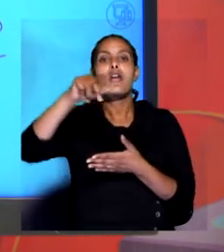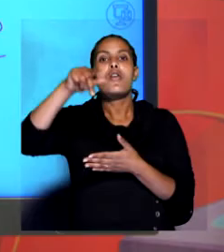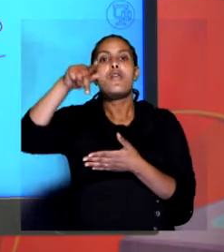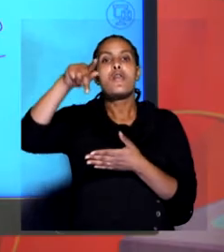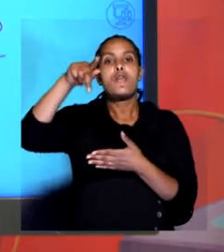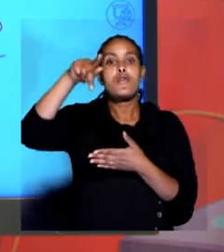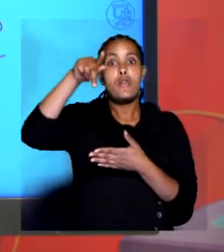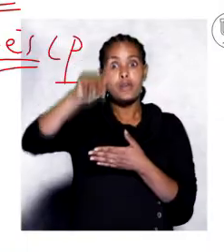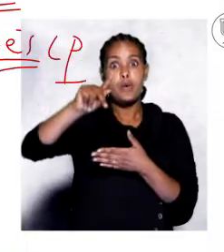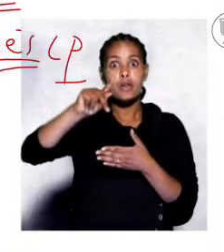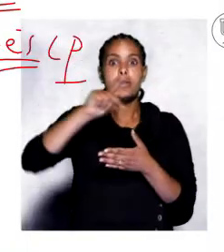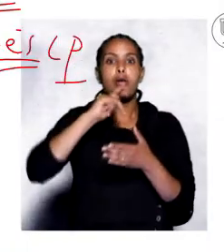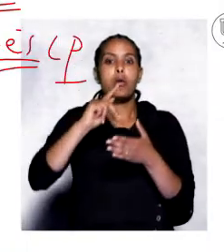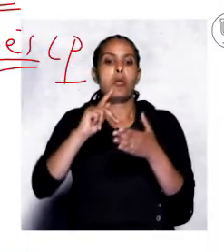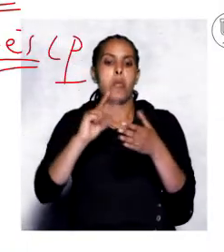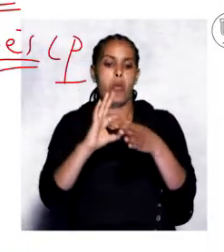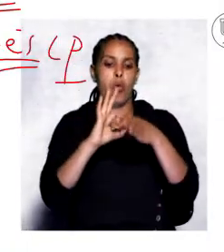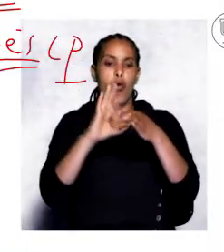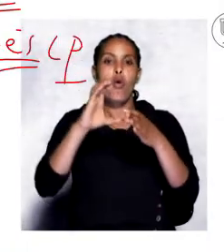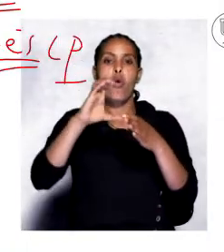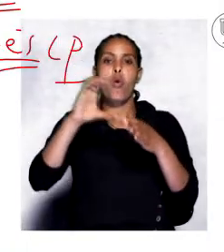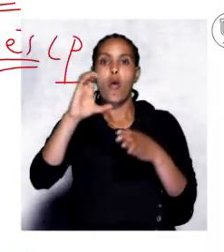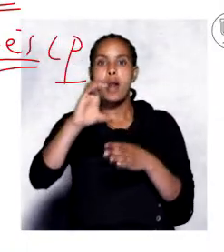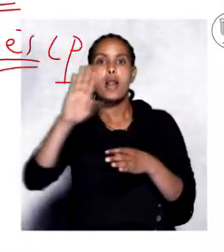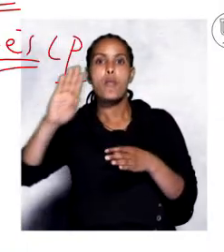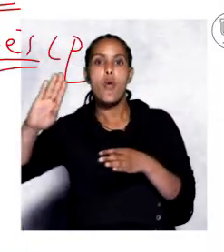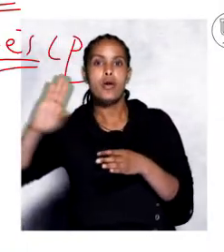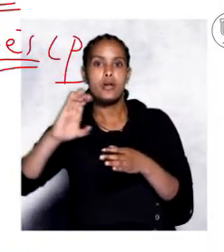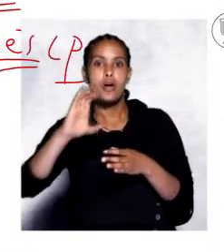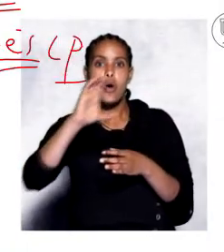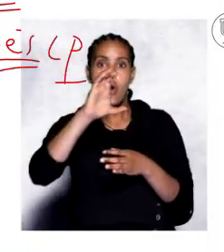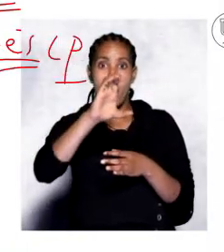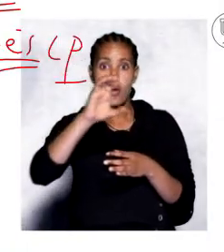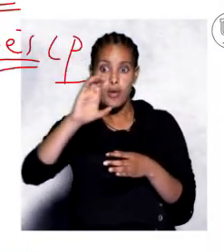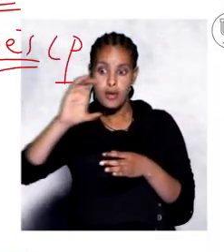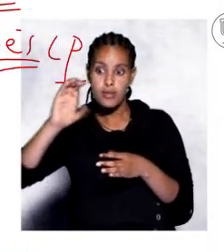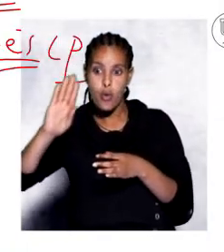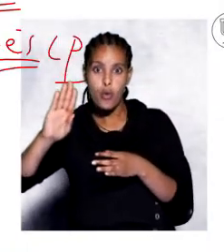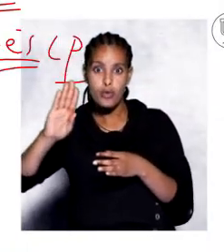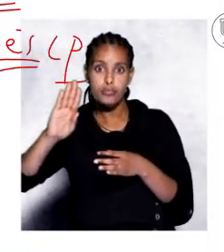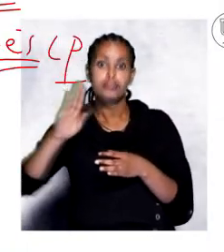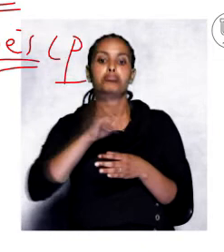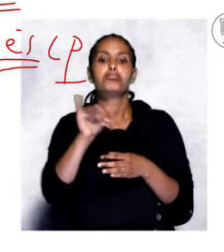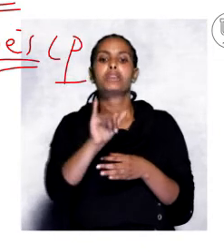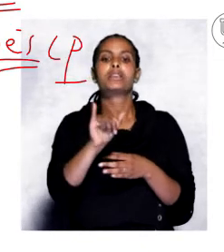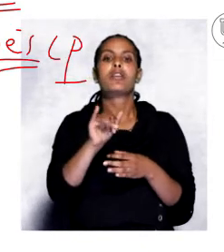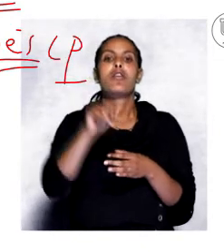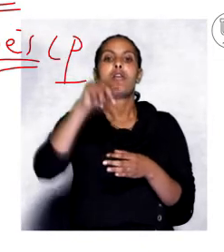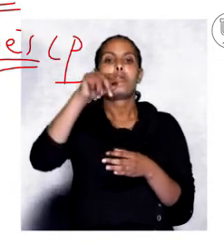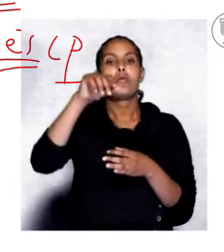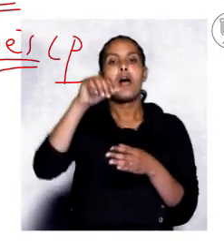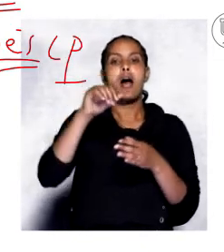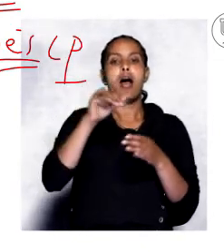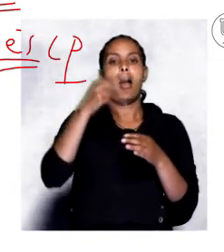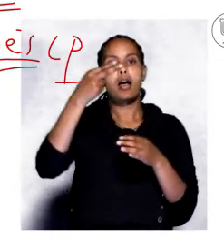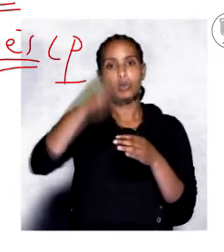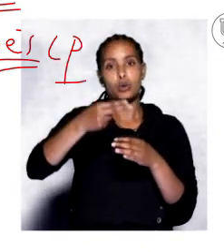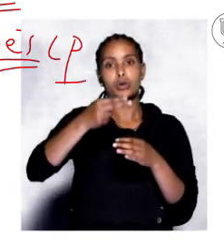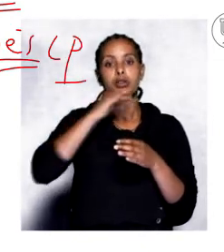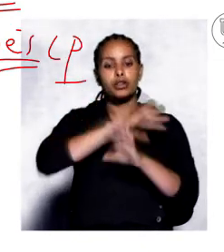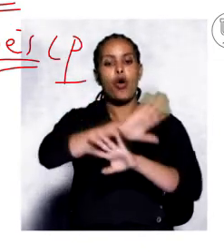is dative bond, coordinate covalent bond, you see. Both bonding electrons come from this phosphorus, hydrogen, the